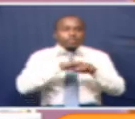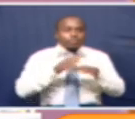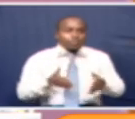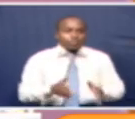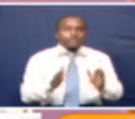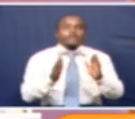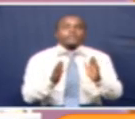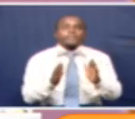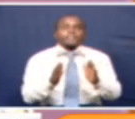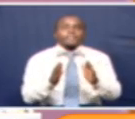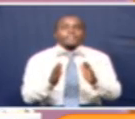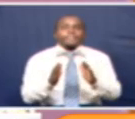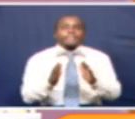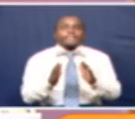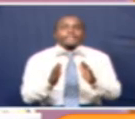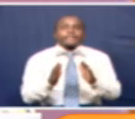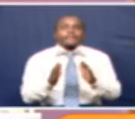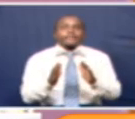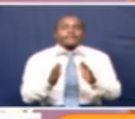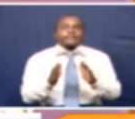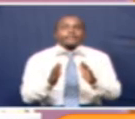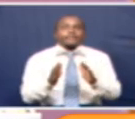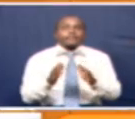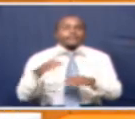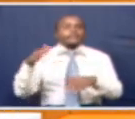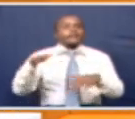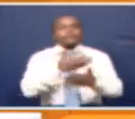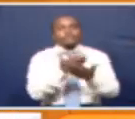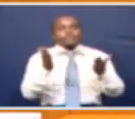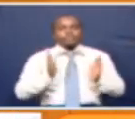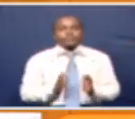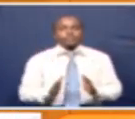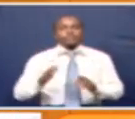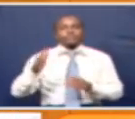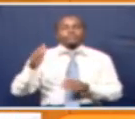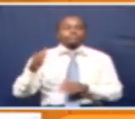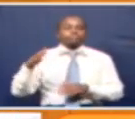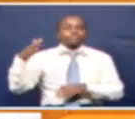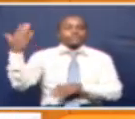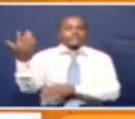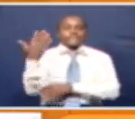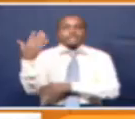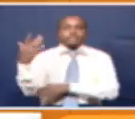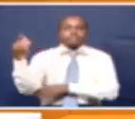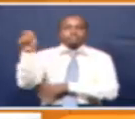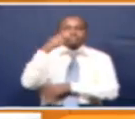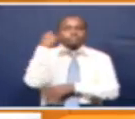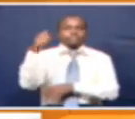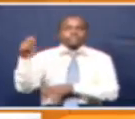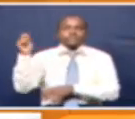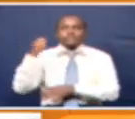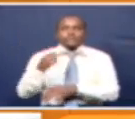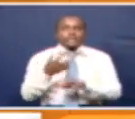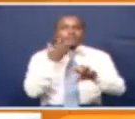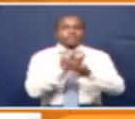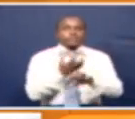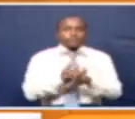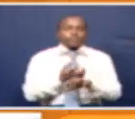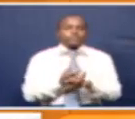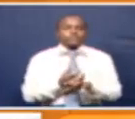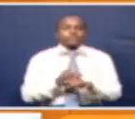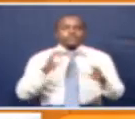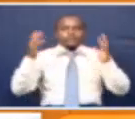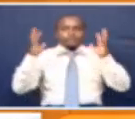and we were carrying twigs. Everybody was celebrating. We were carrying twigs. Even if you were carrying stones and you have not thrown that